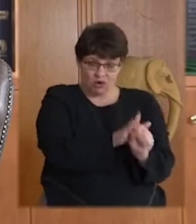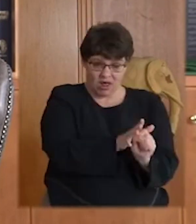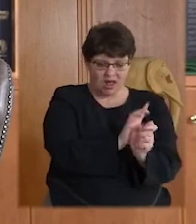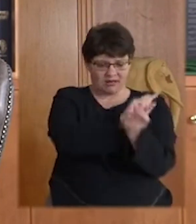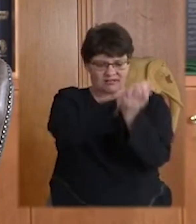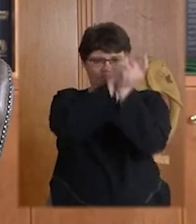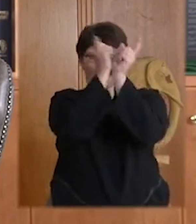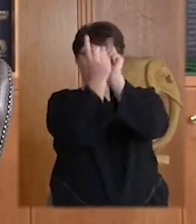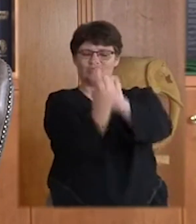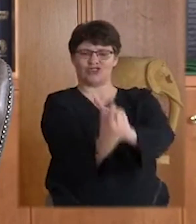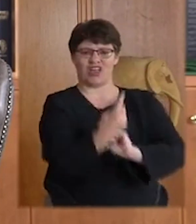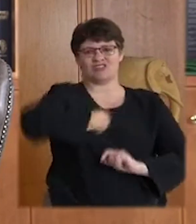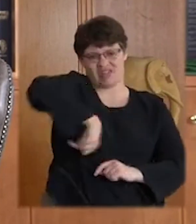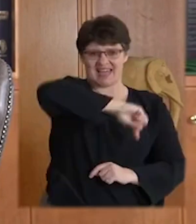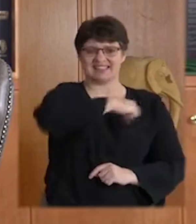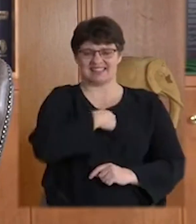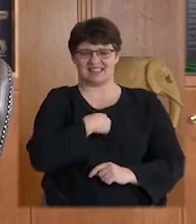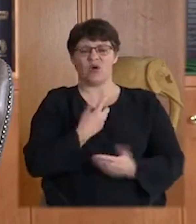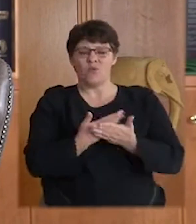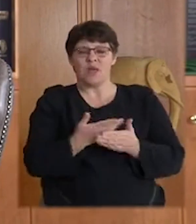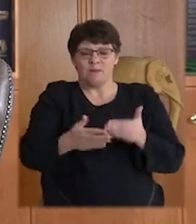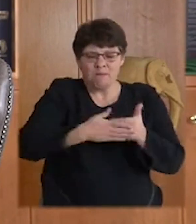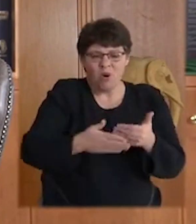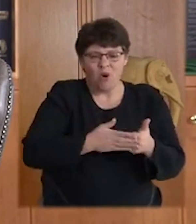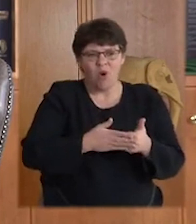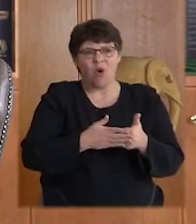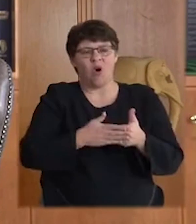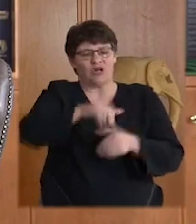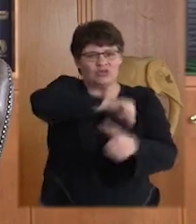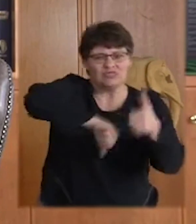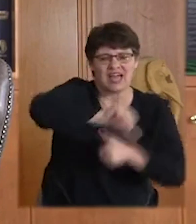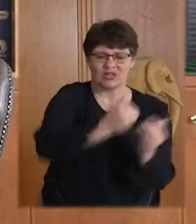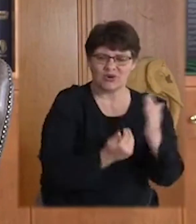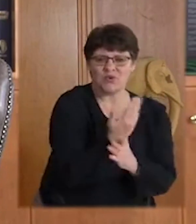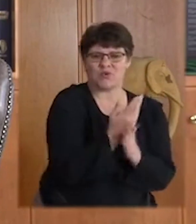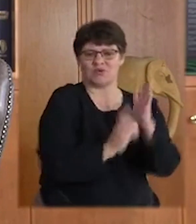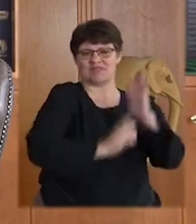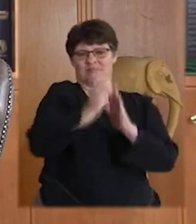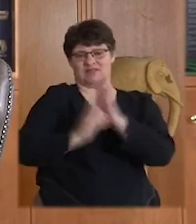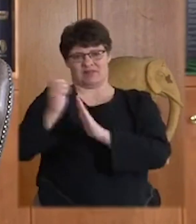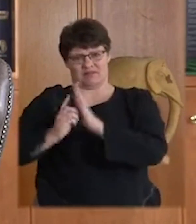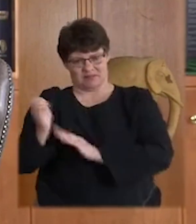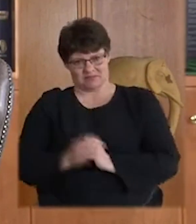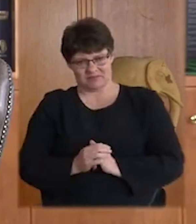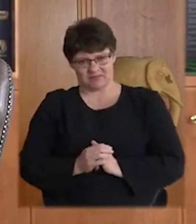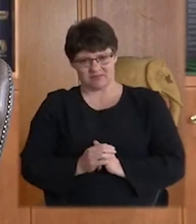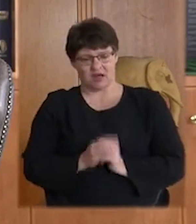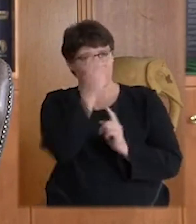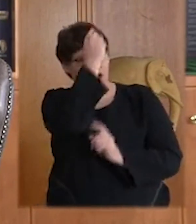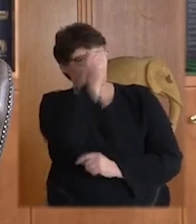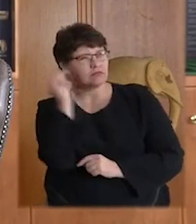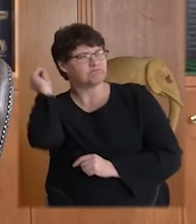an opportunity to invest in a new society, a new